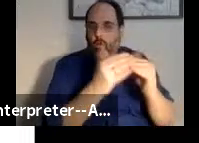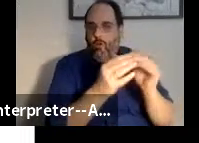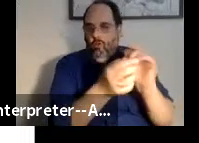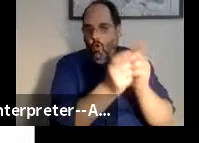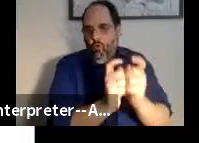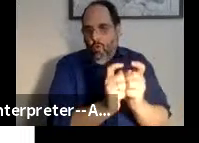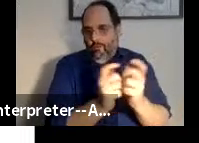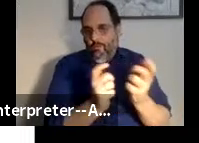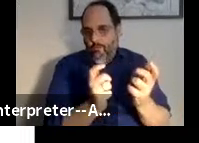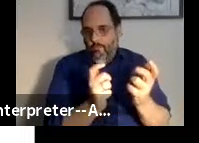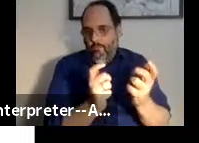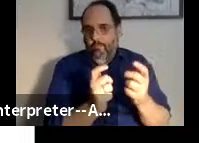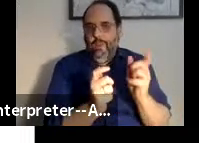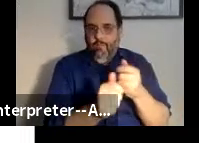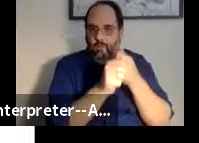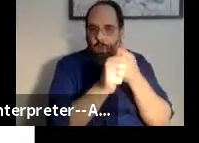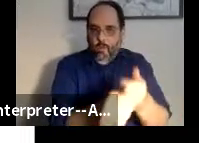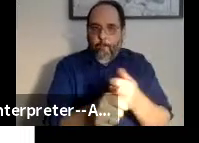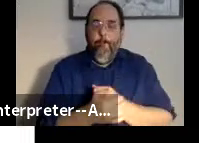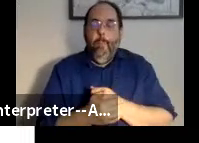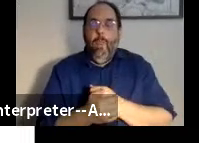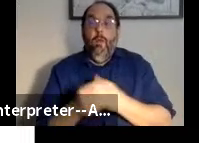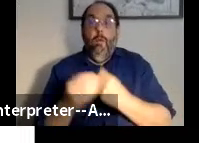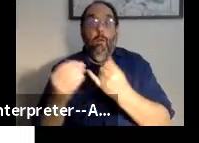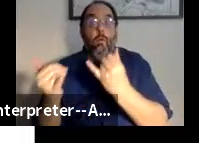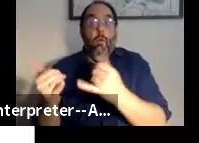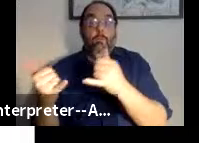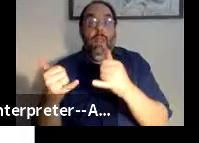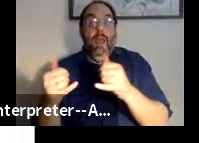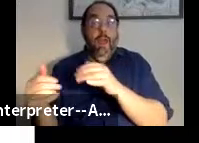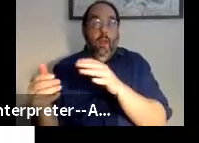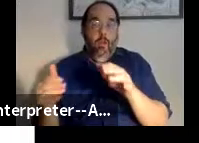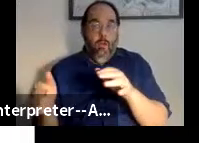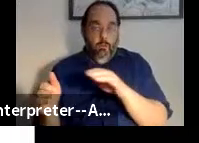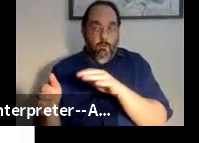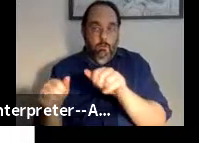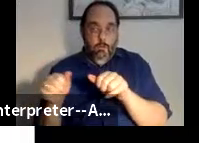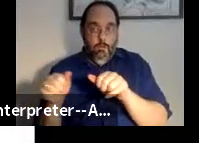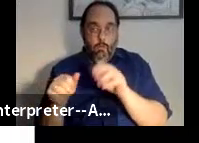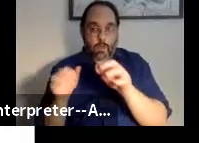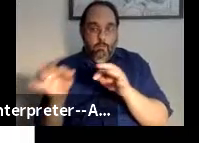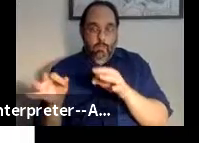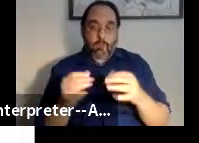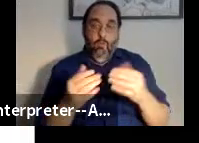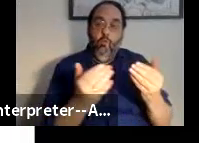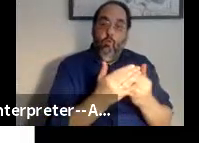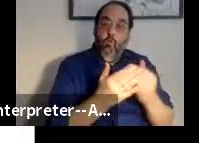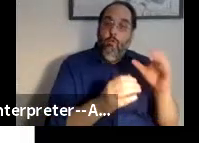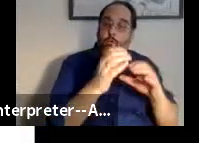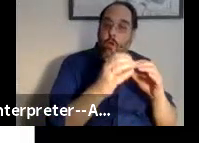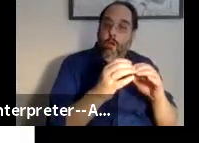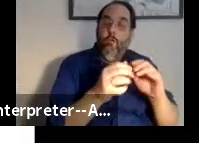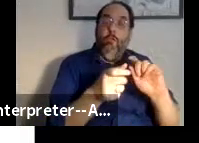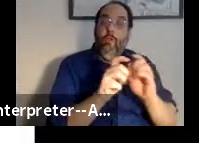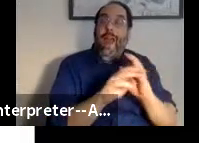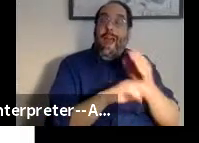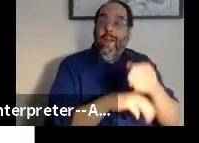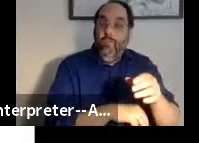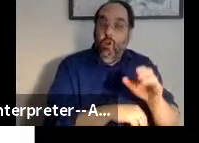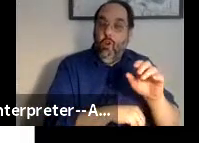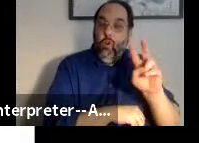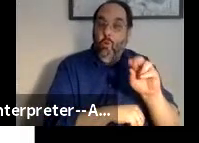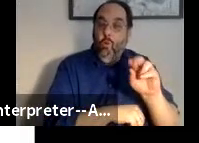alterations. So existing play areas we'll talk about, but any new construction or alterations after March 15th